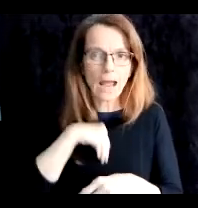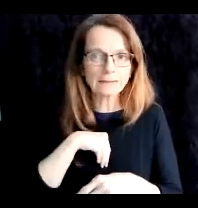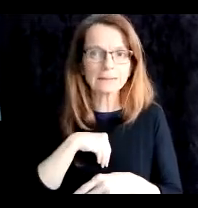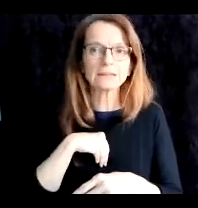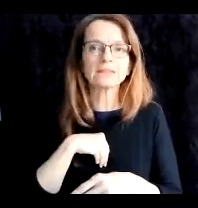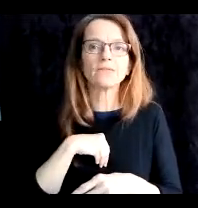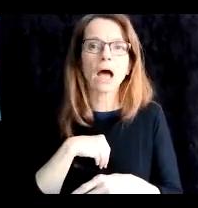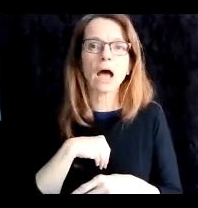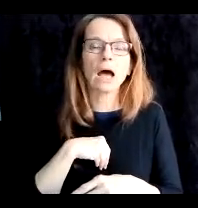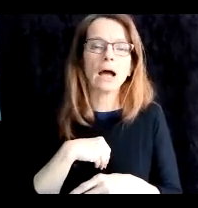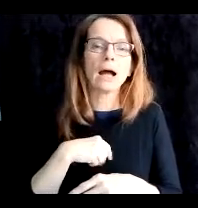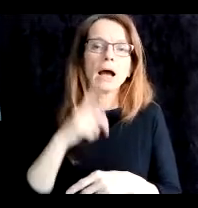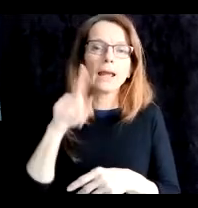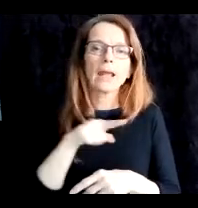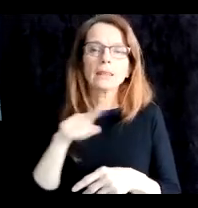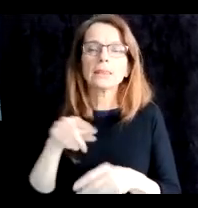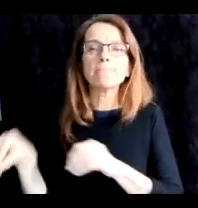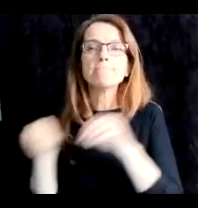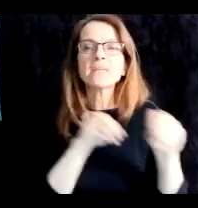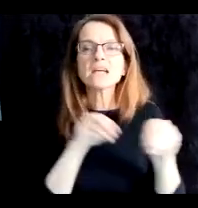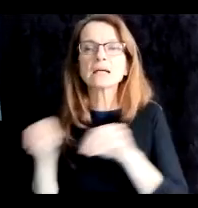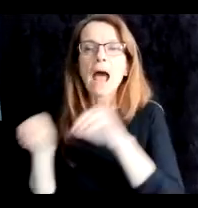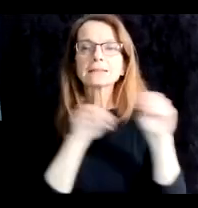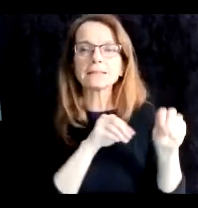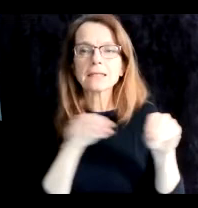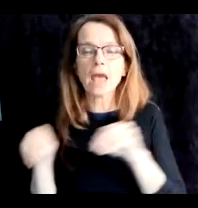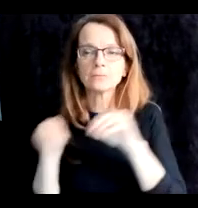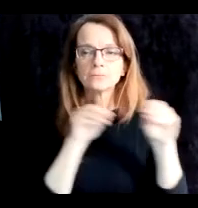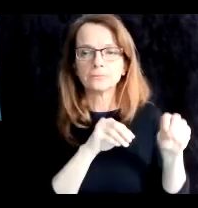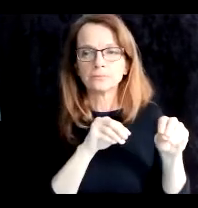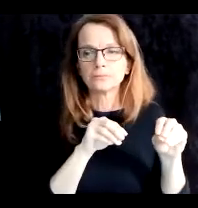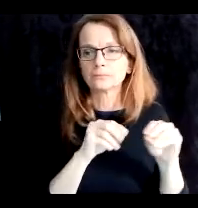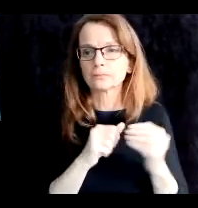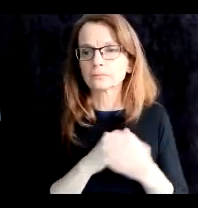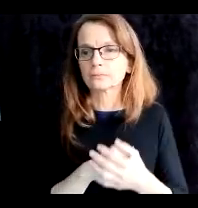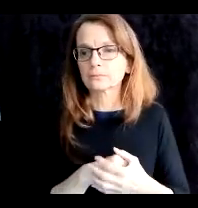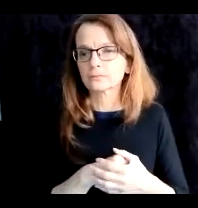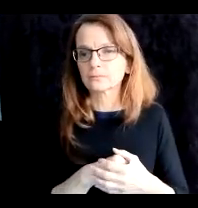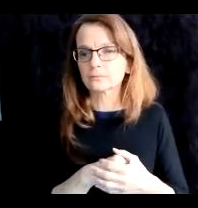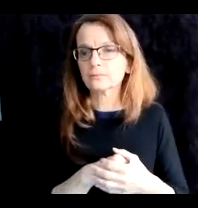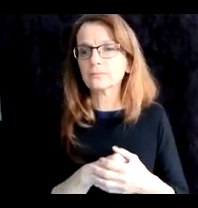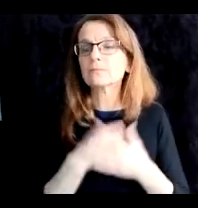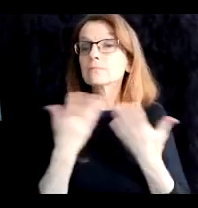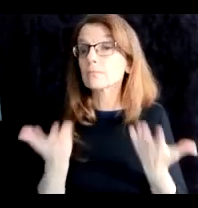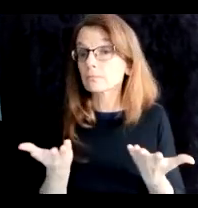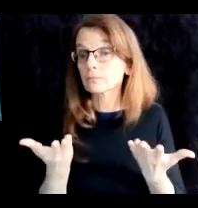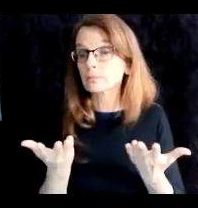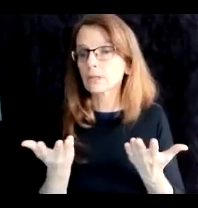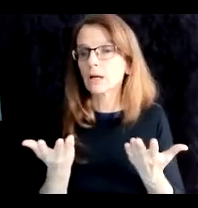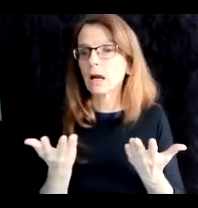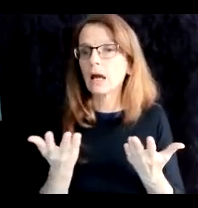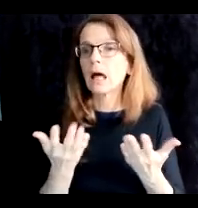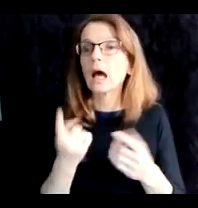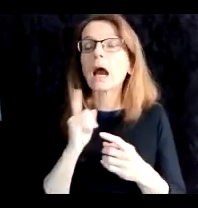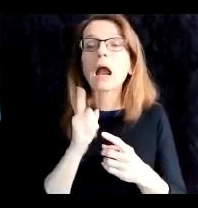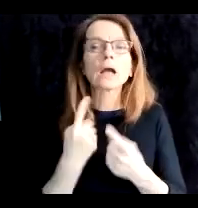for civic education and for adult education. What's going on in other parts of the world is affecting us. We saw